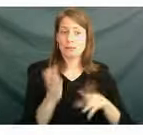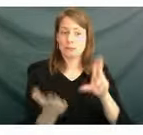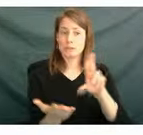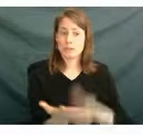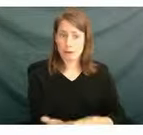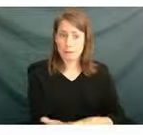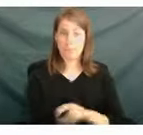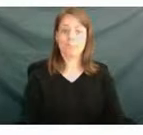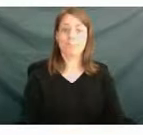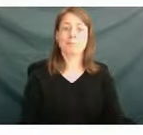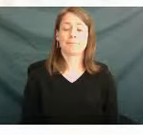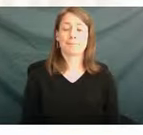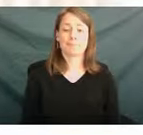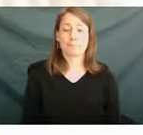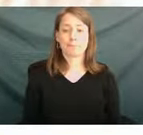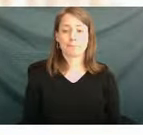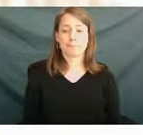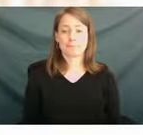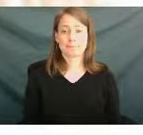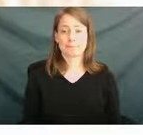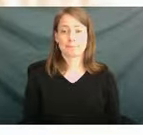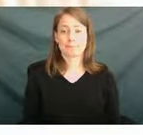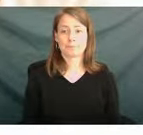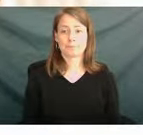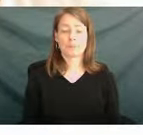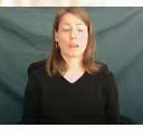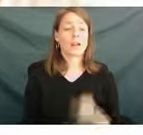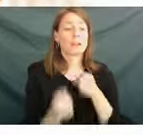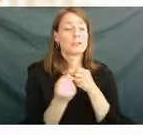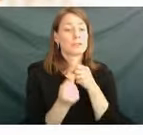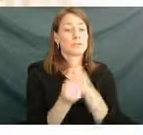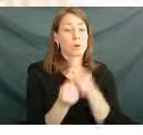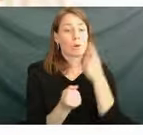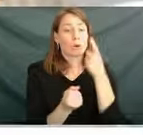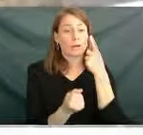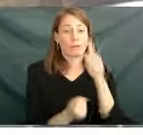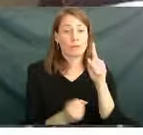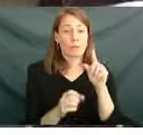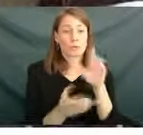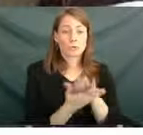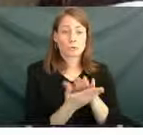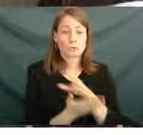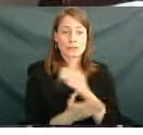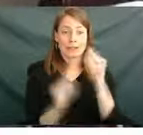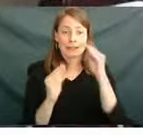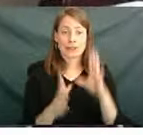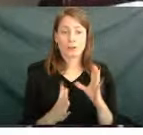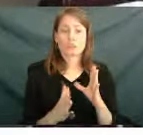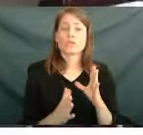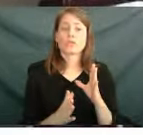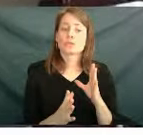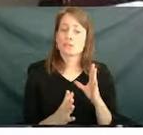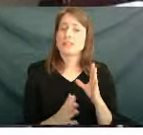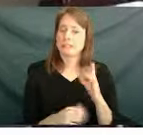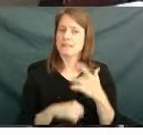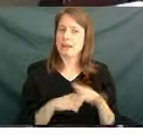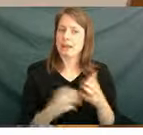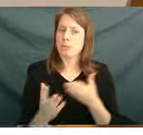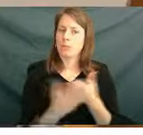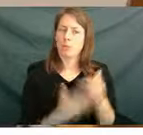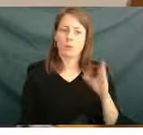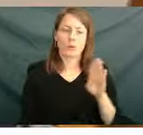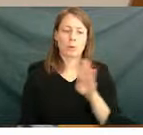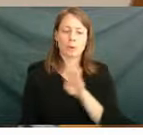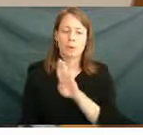Support for schools and teachers is readily available from groups such as Beat Bullying and ChildNet. We asked ChildNet's education manager